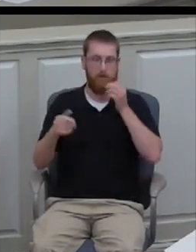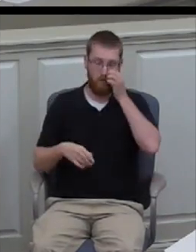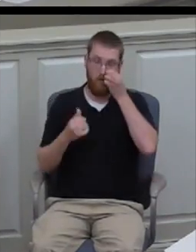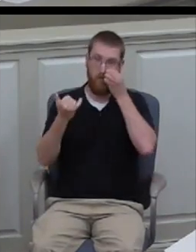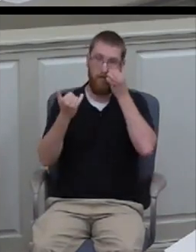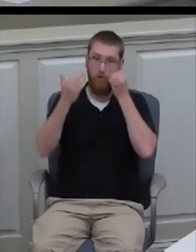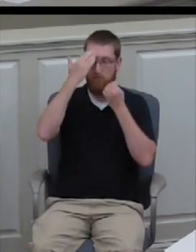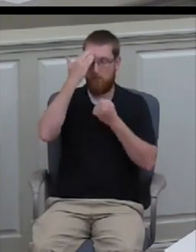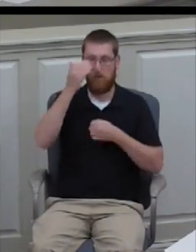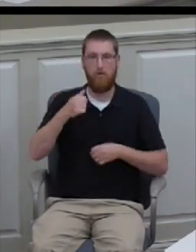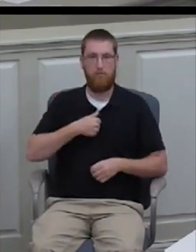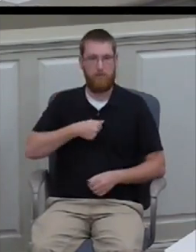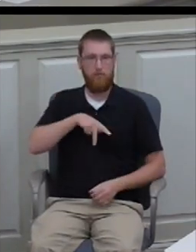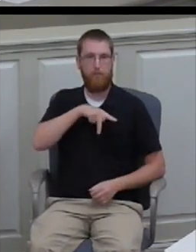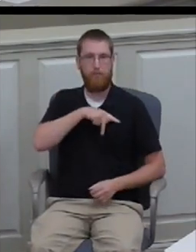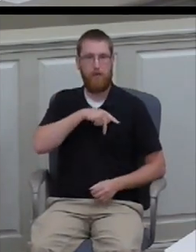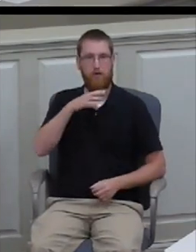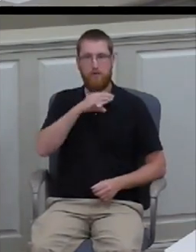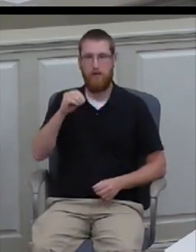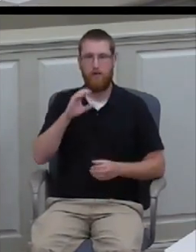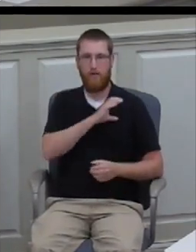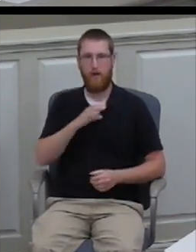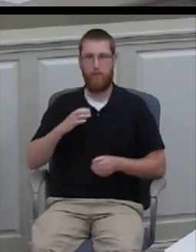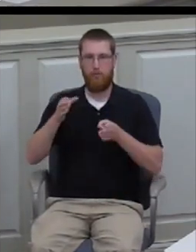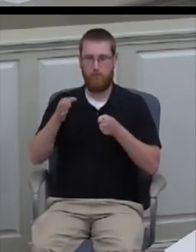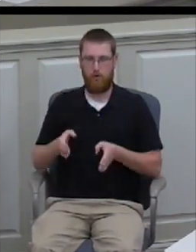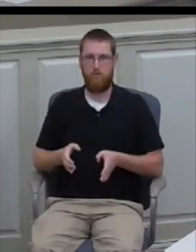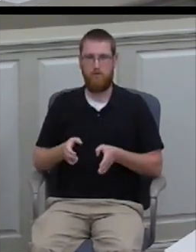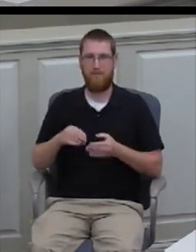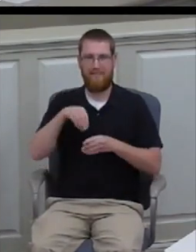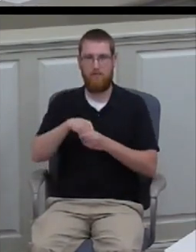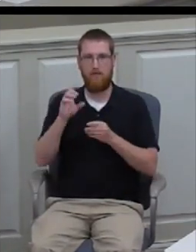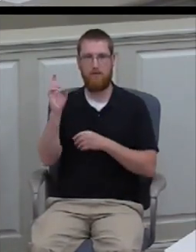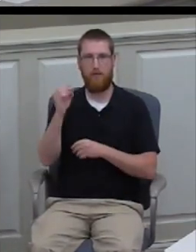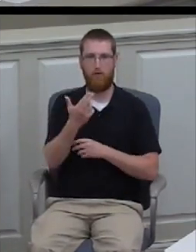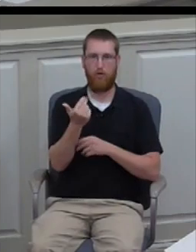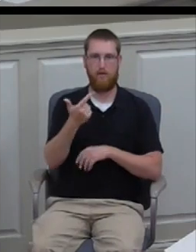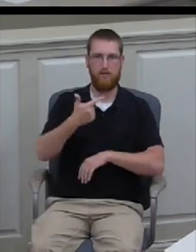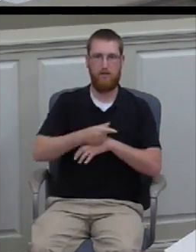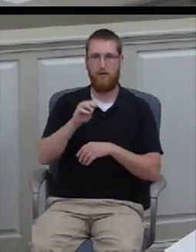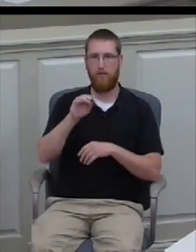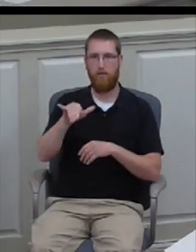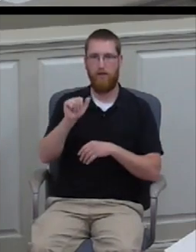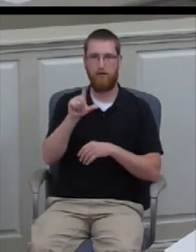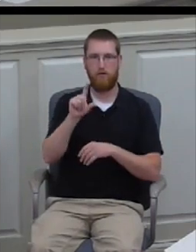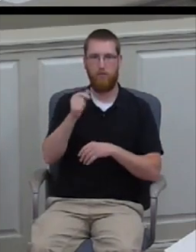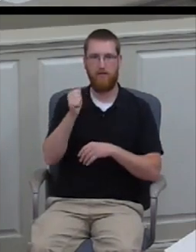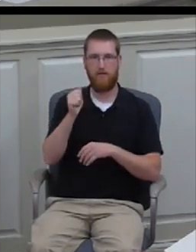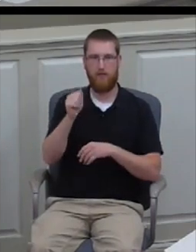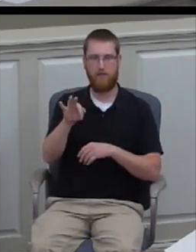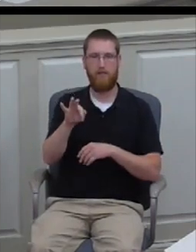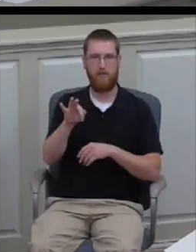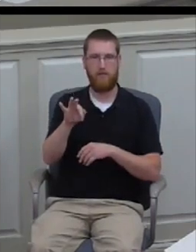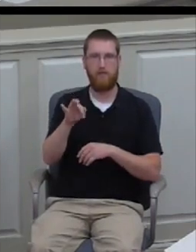be it resolved that Mayor G. Michael Parris and the city commissioners of the city of Danville on this 13th day of May